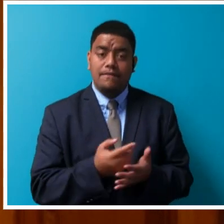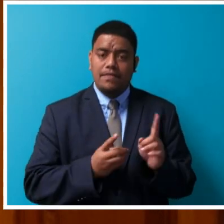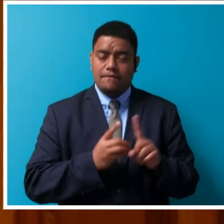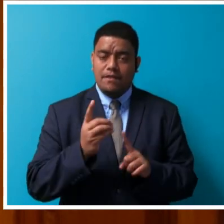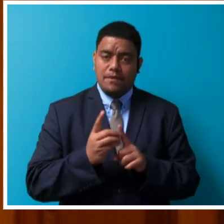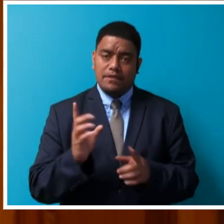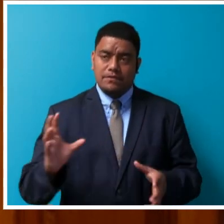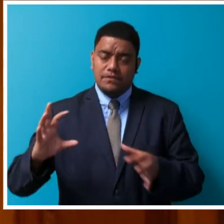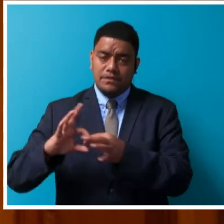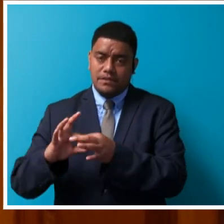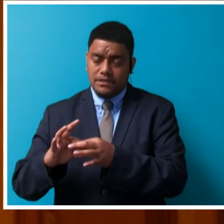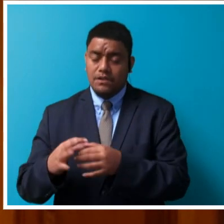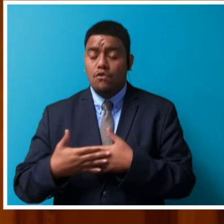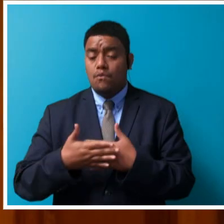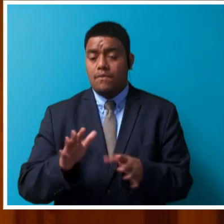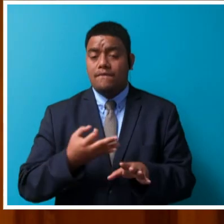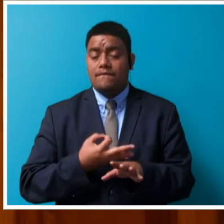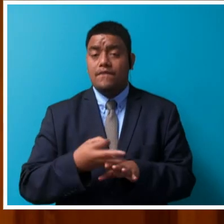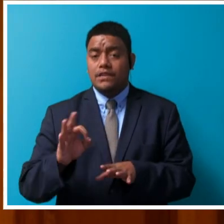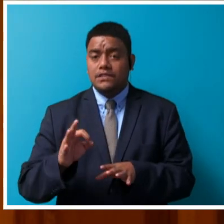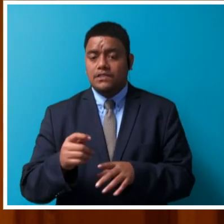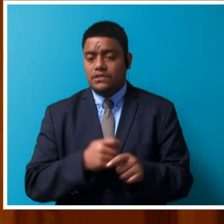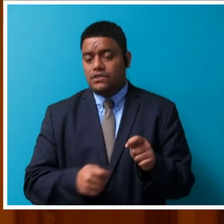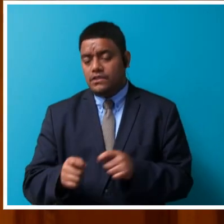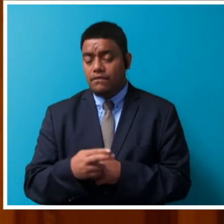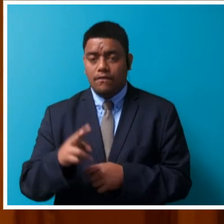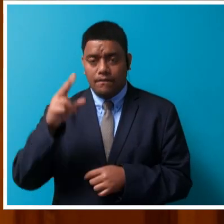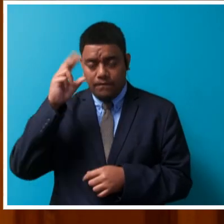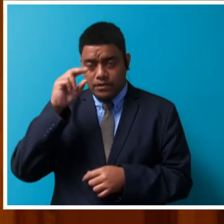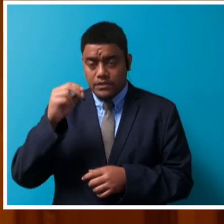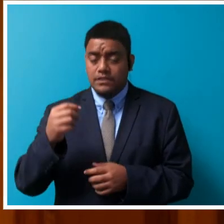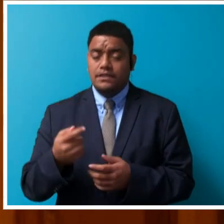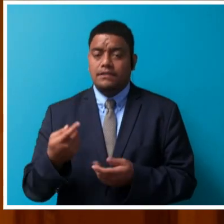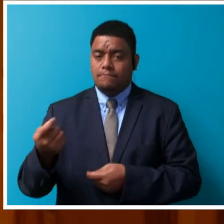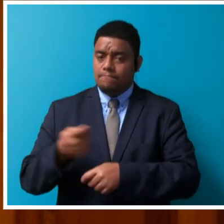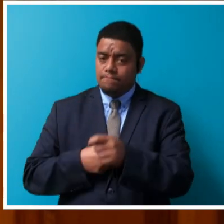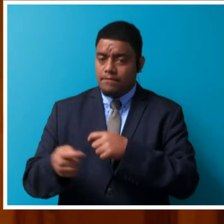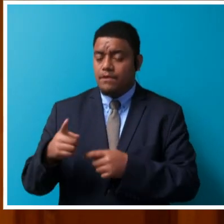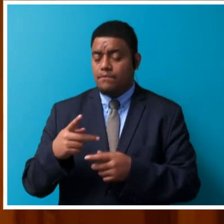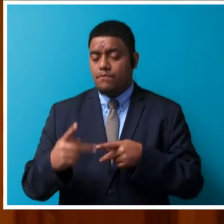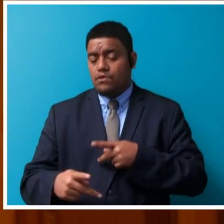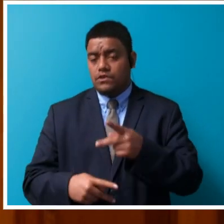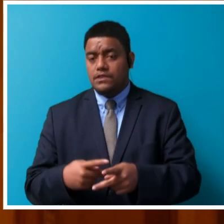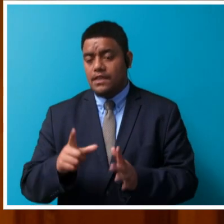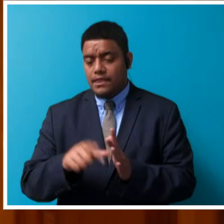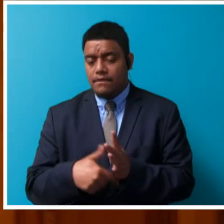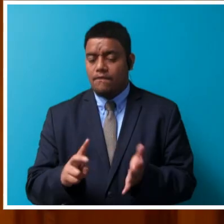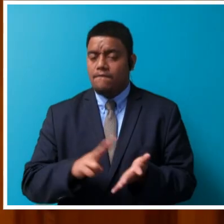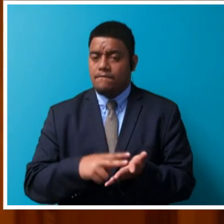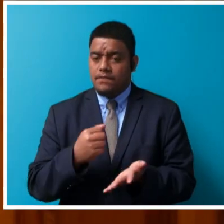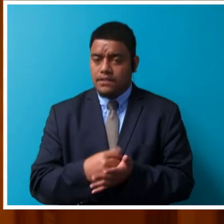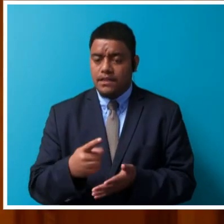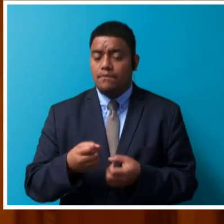assistance, open fresh trade corridors for Fijian exports, accelerate the processing times for investor visas, and